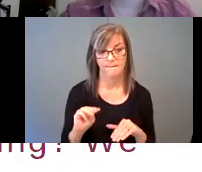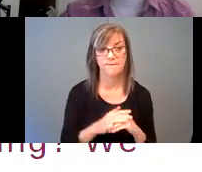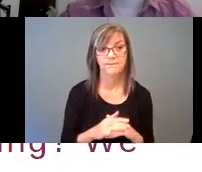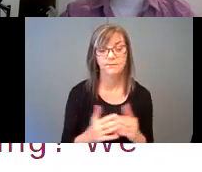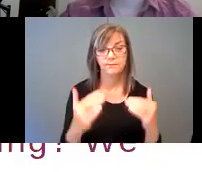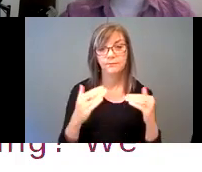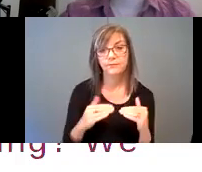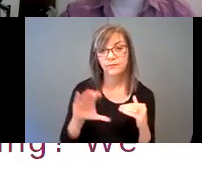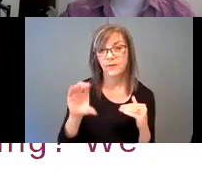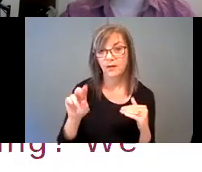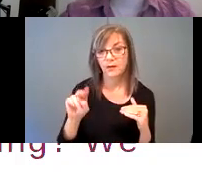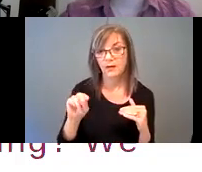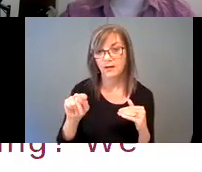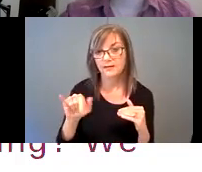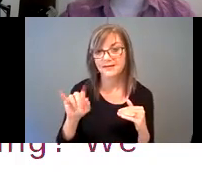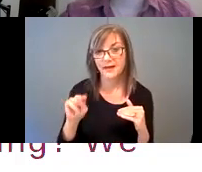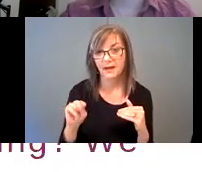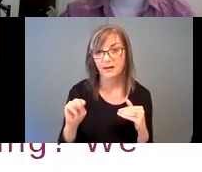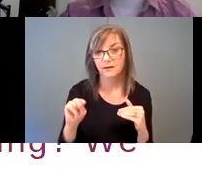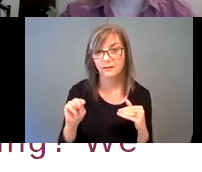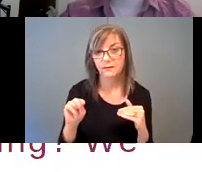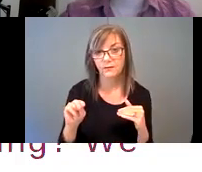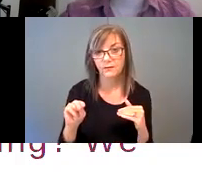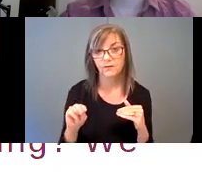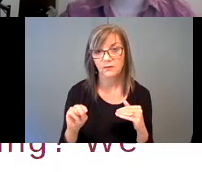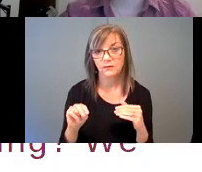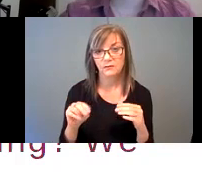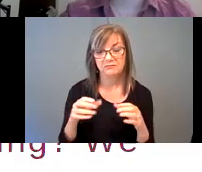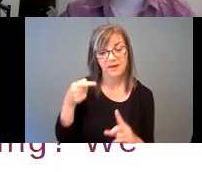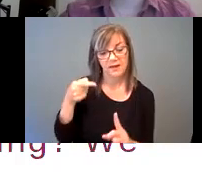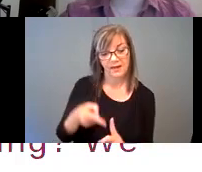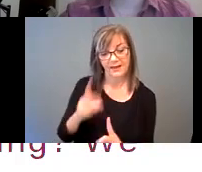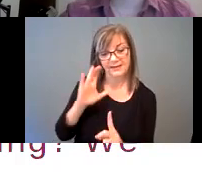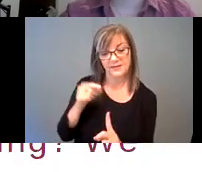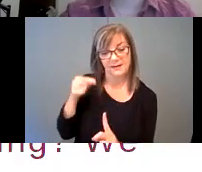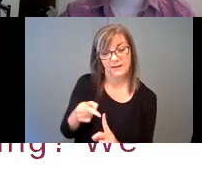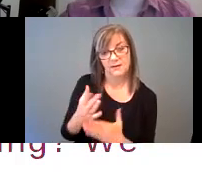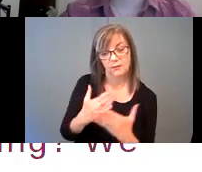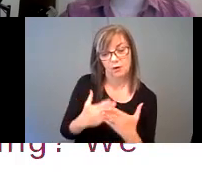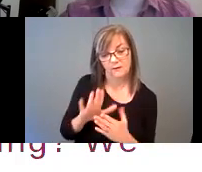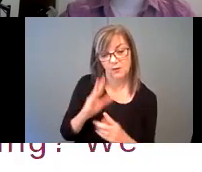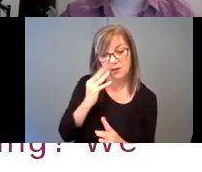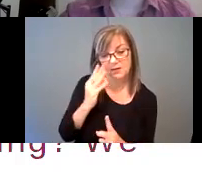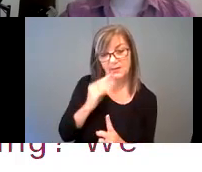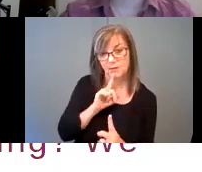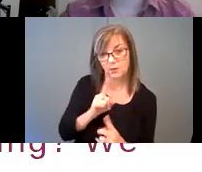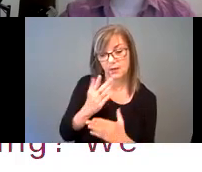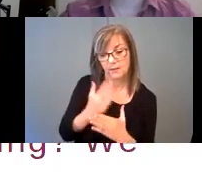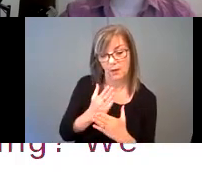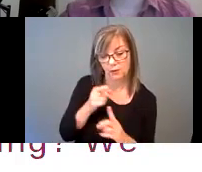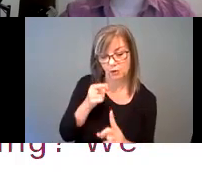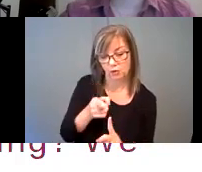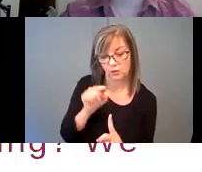again, saying something like, it seems like this particular aspect of your experience really bothers you. Would it be helpful to write out a